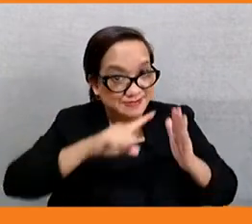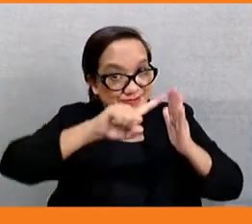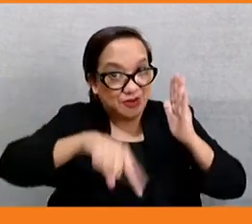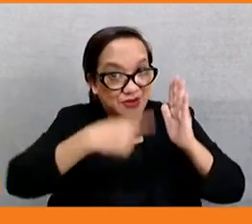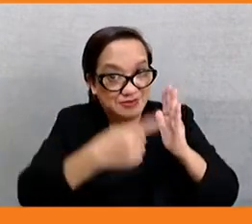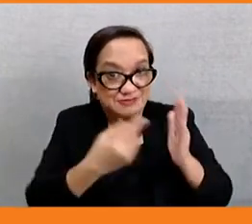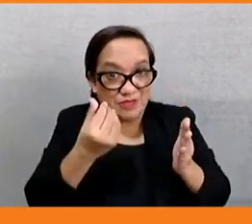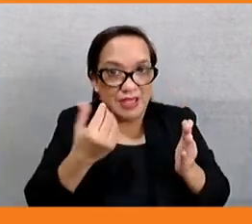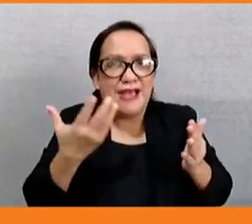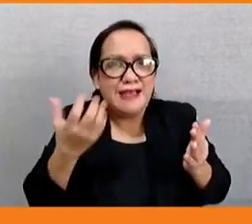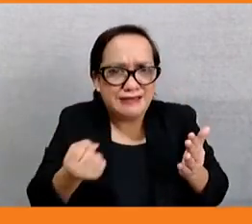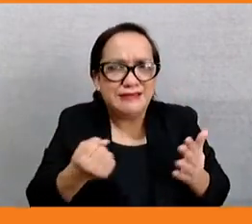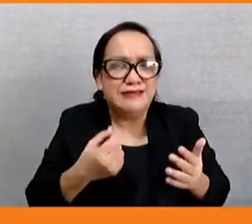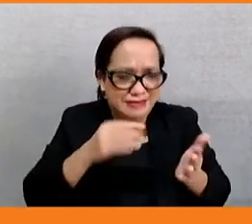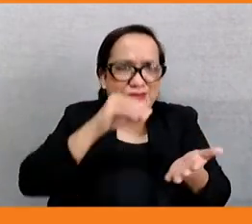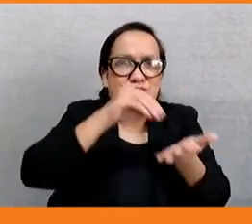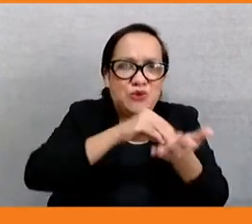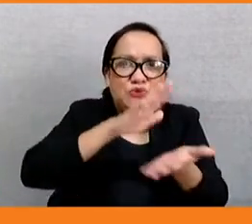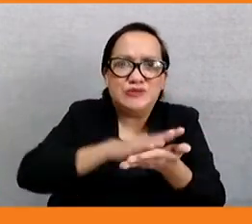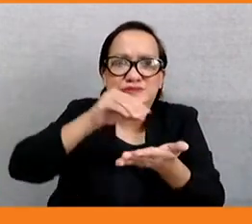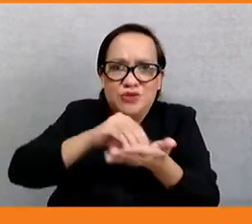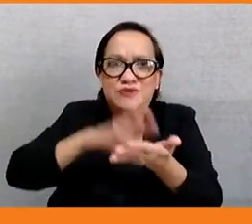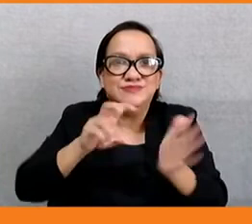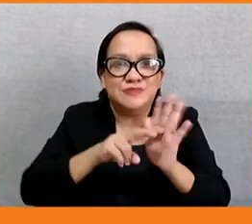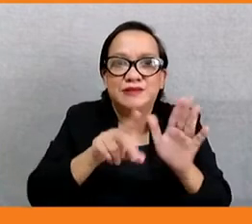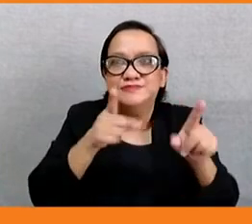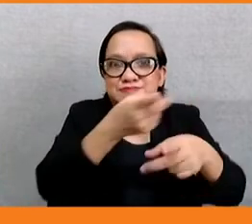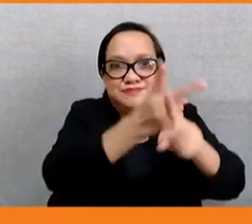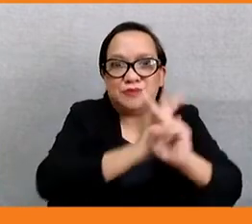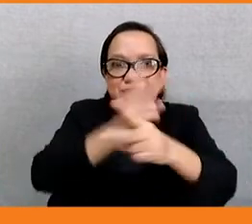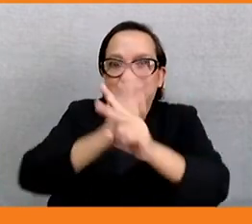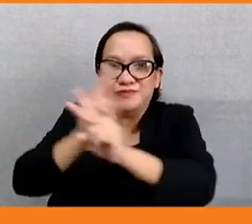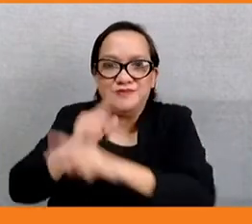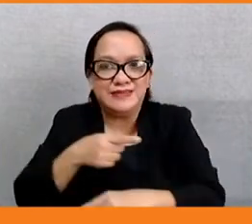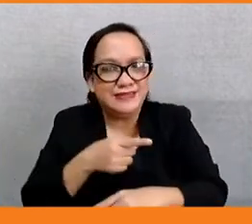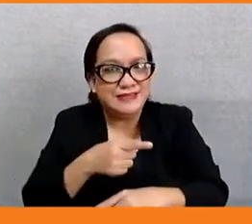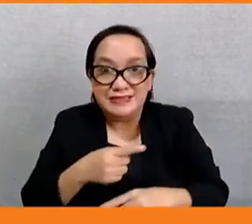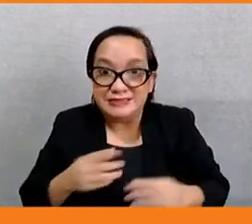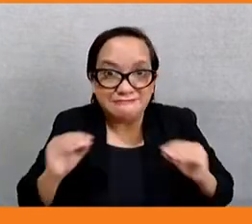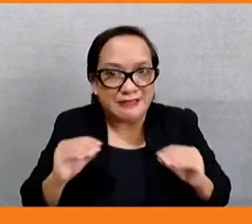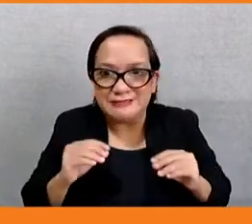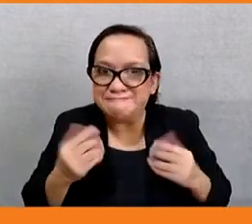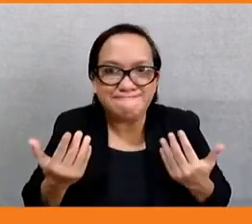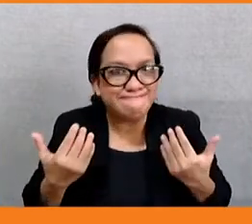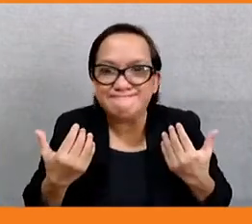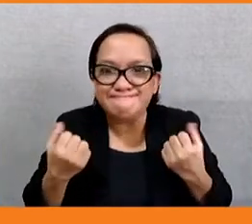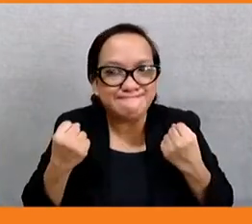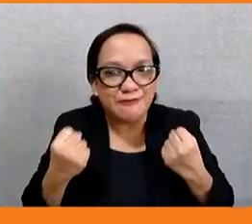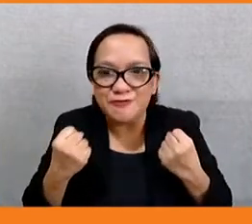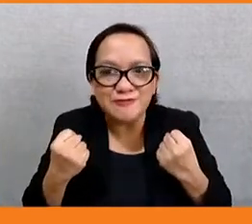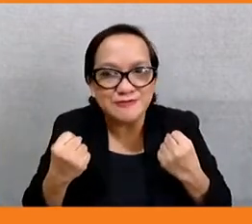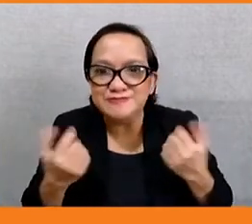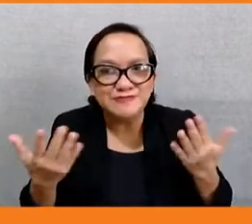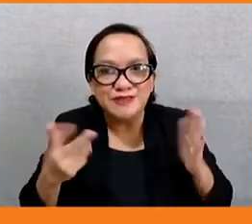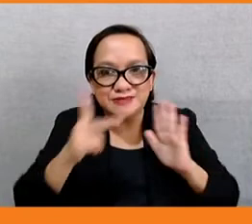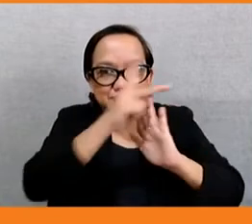new safeguards and clear binding language pertaining to holding policy loans accountable